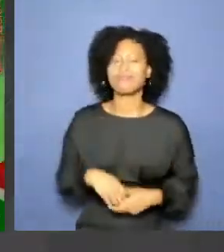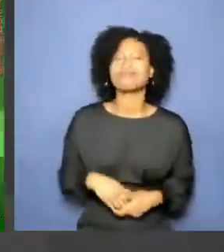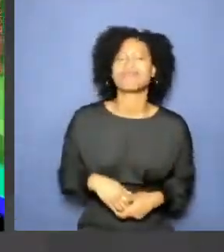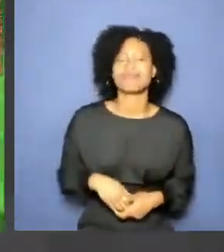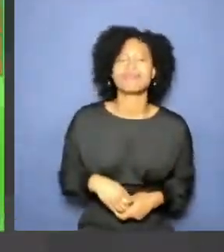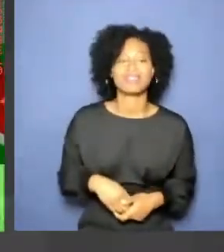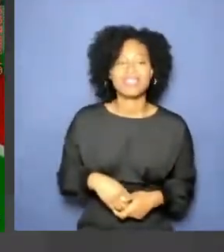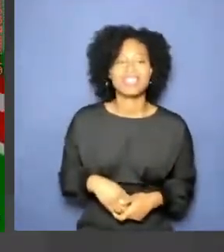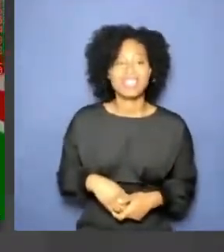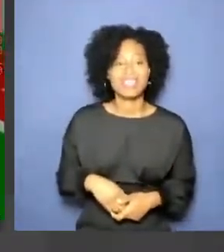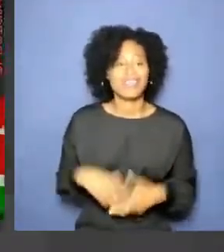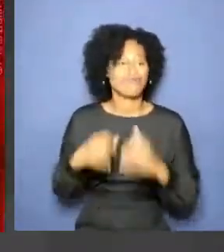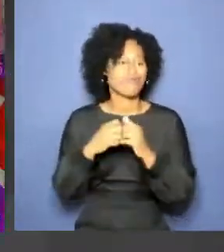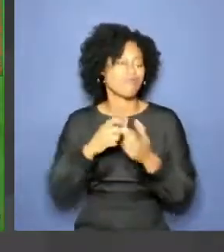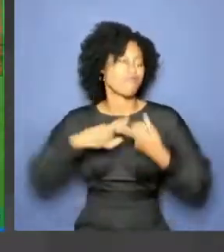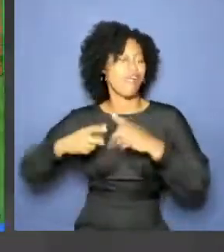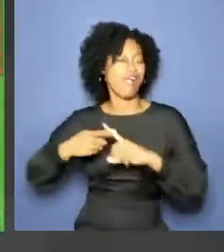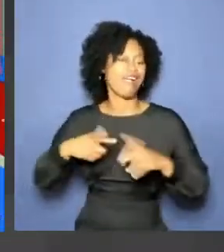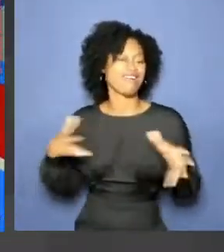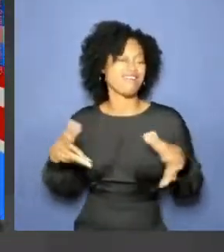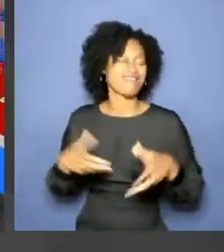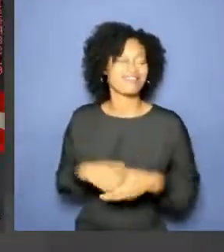pals.